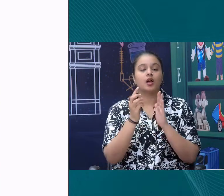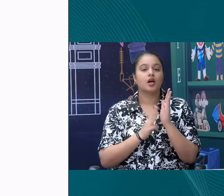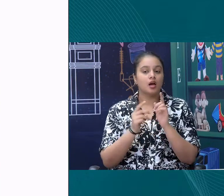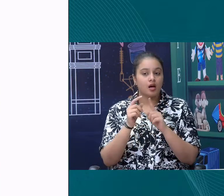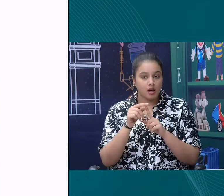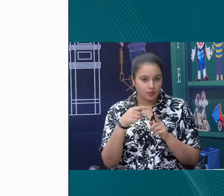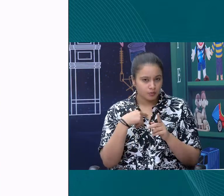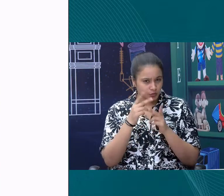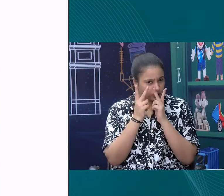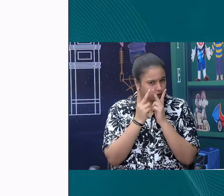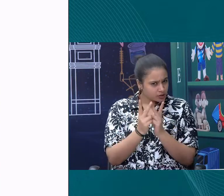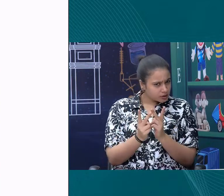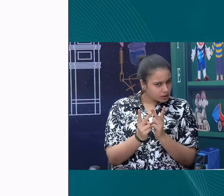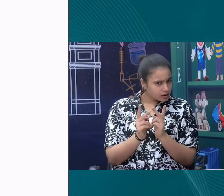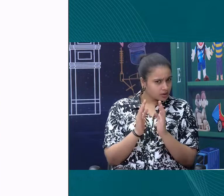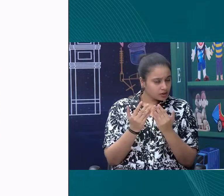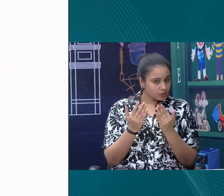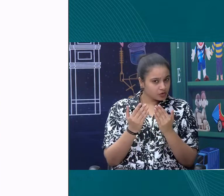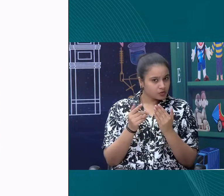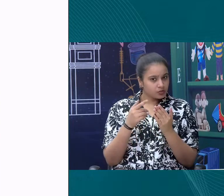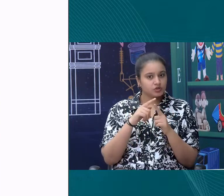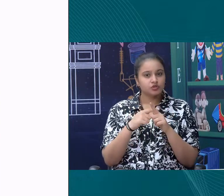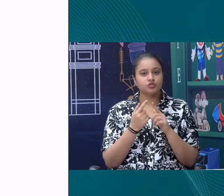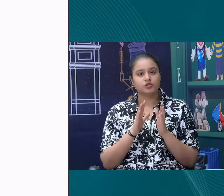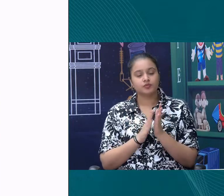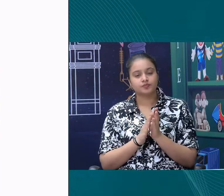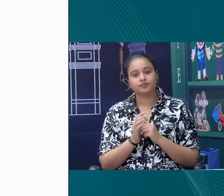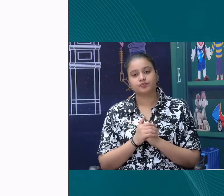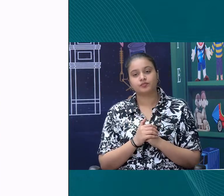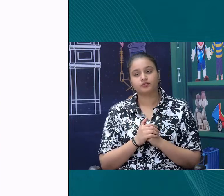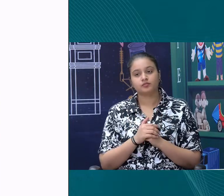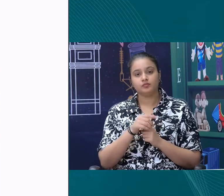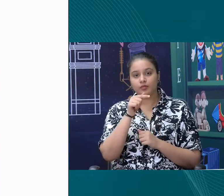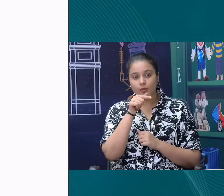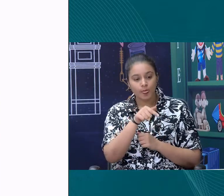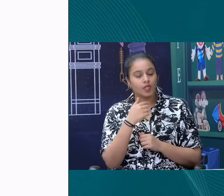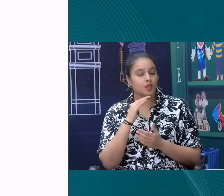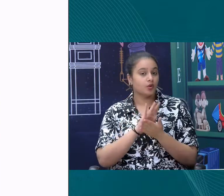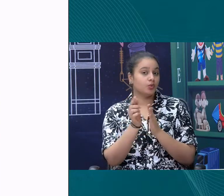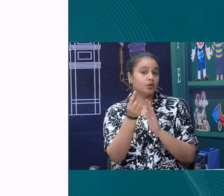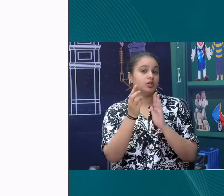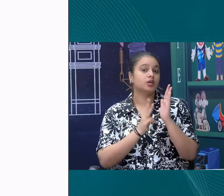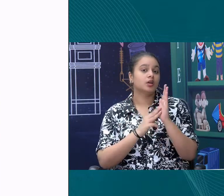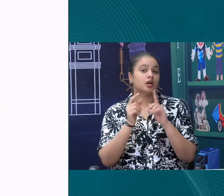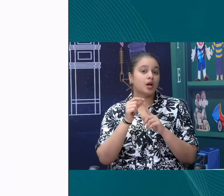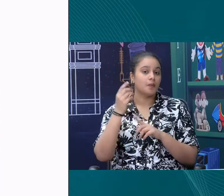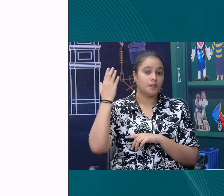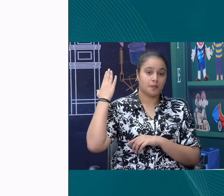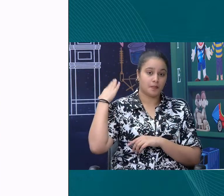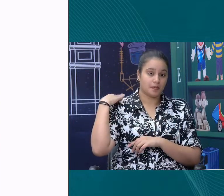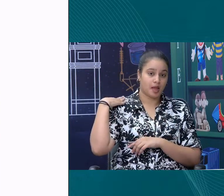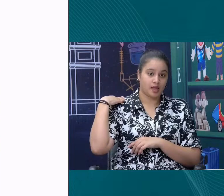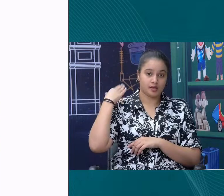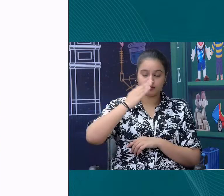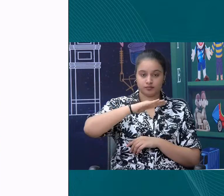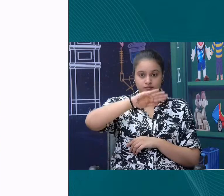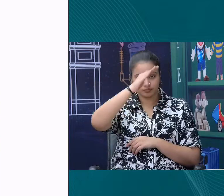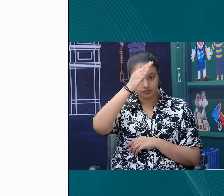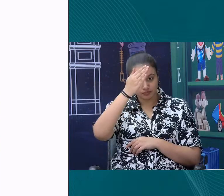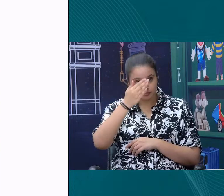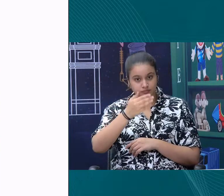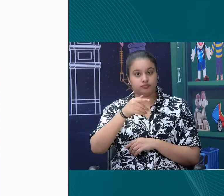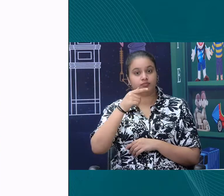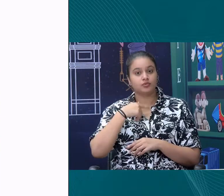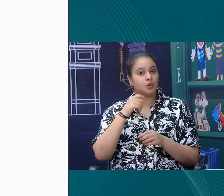Do you see that? Do you see that? Said the Jinn. That's your very own hump that you brought upon your very own self by